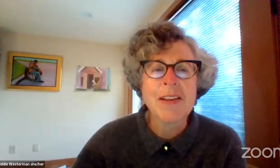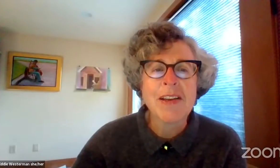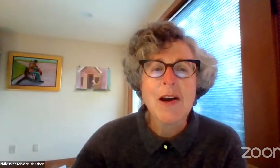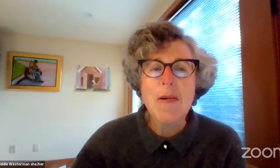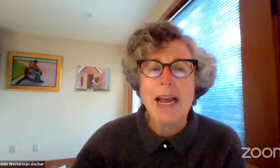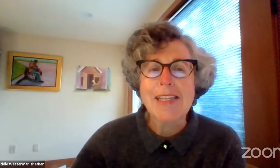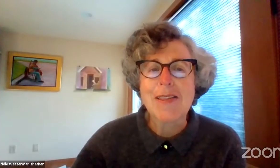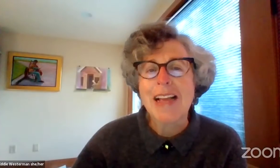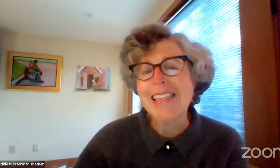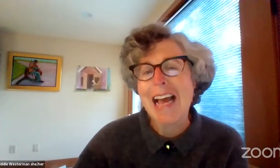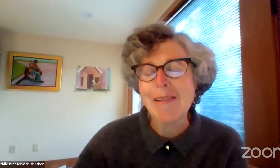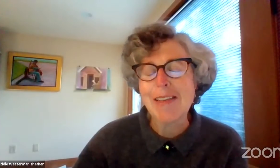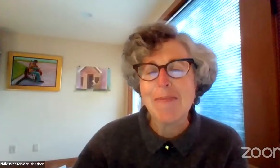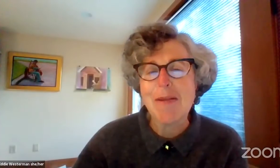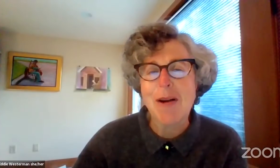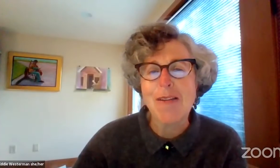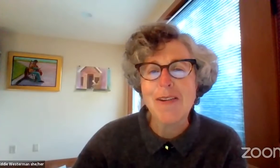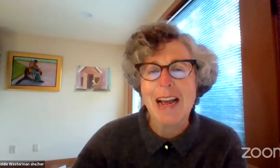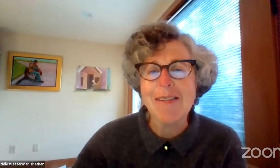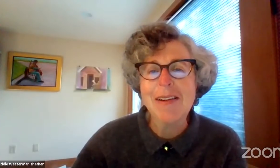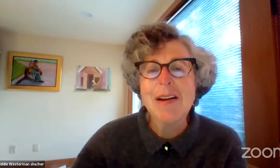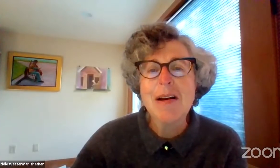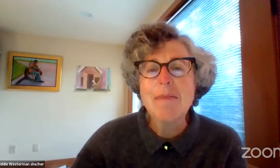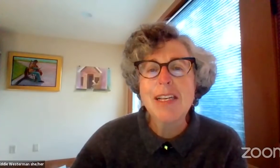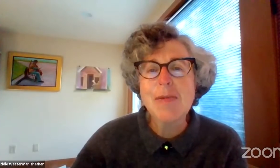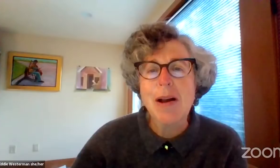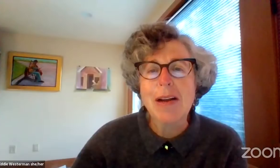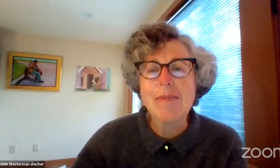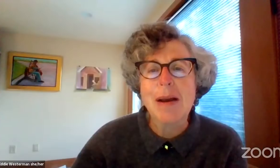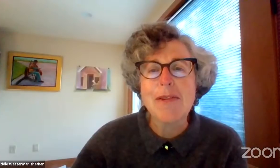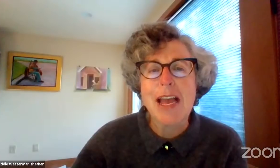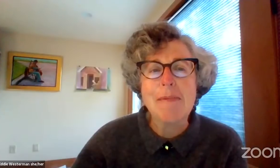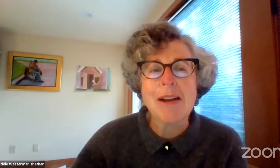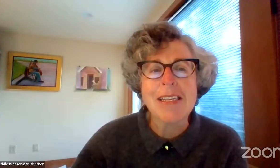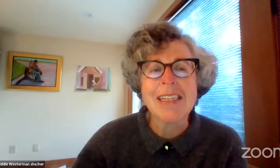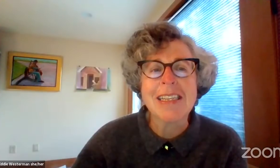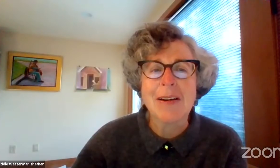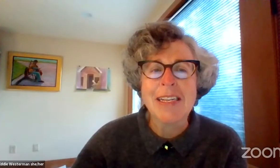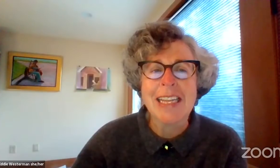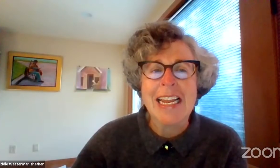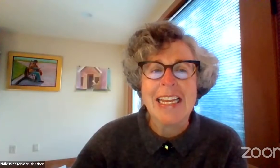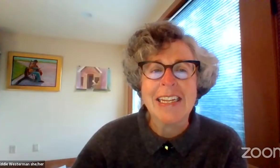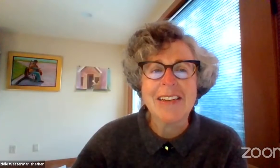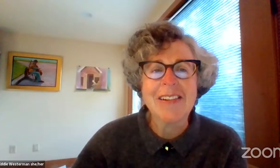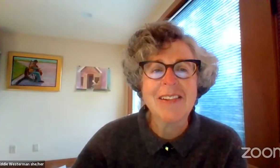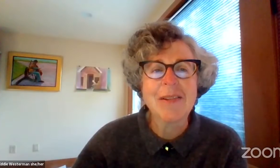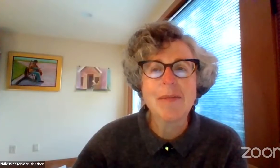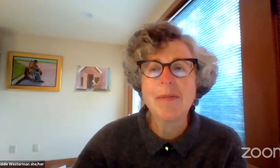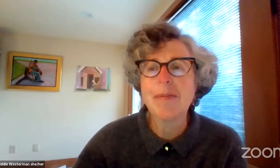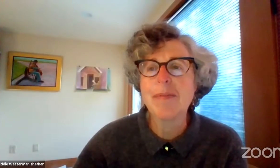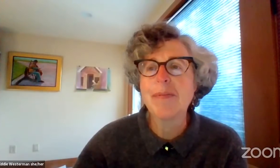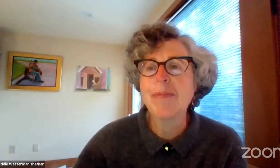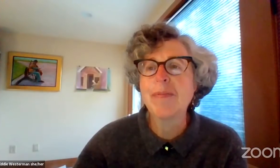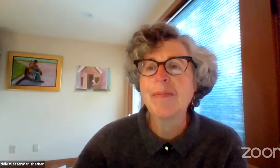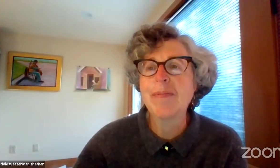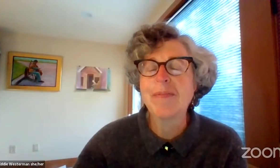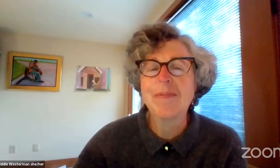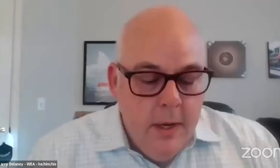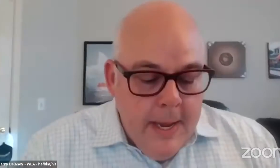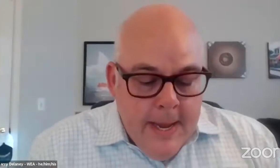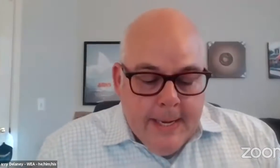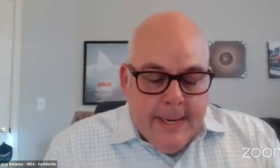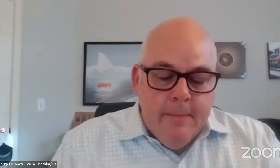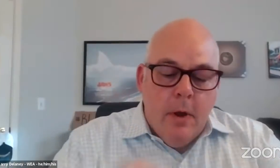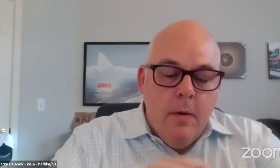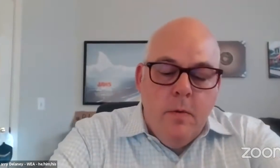us. Okay, so that's the housekeeping part for now. Please welcome WEA President Larry Delaney. Thank